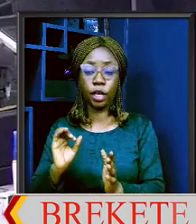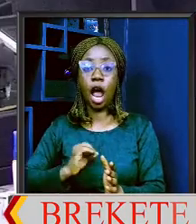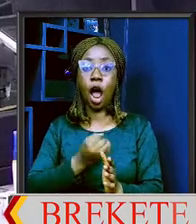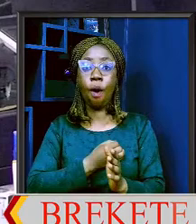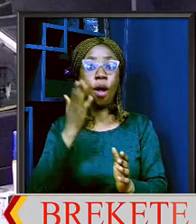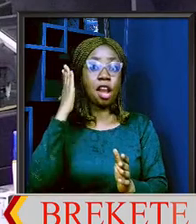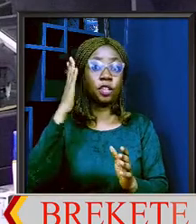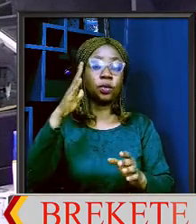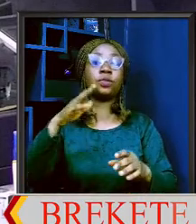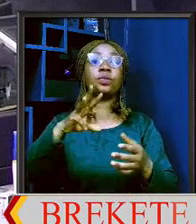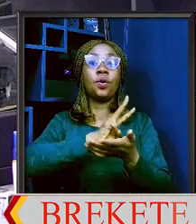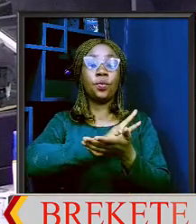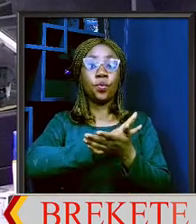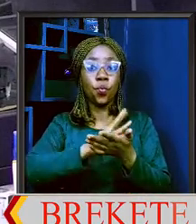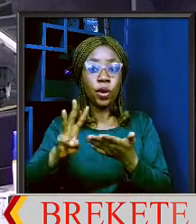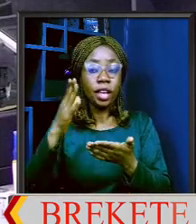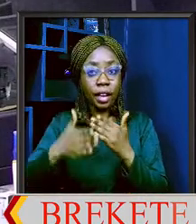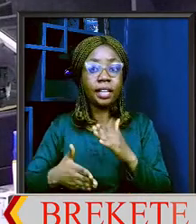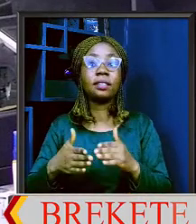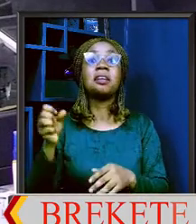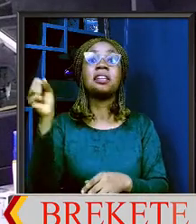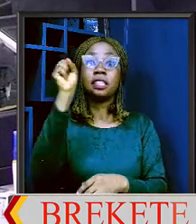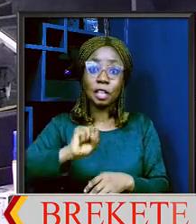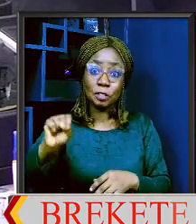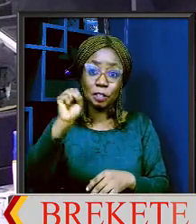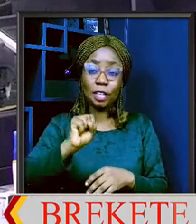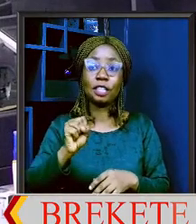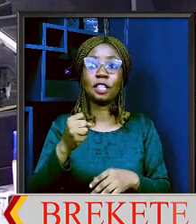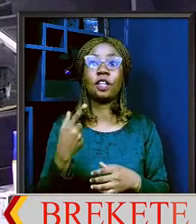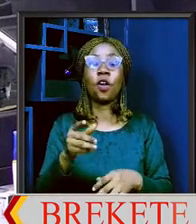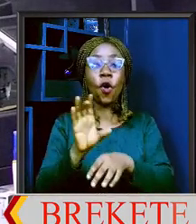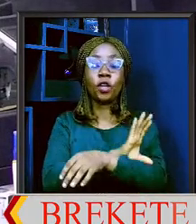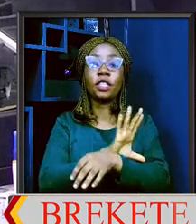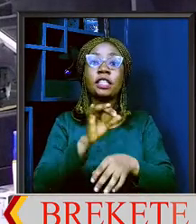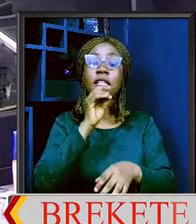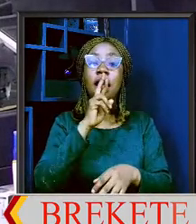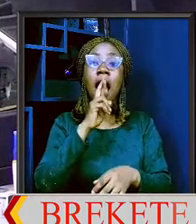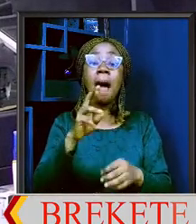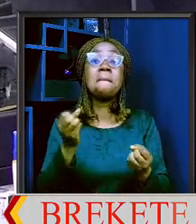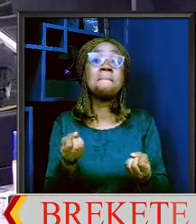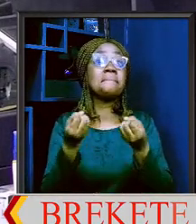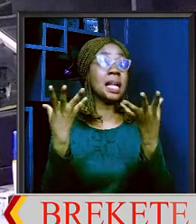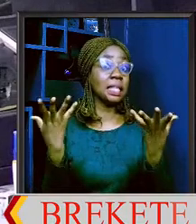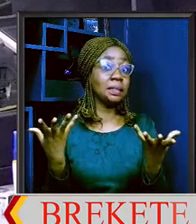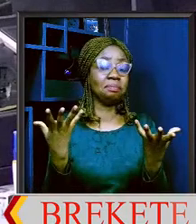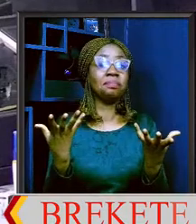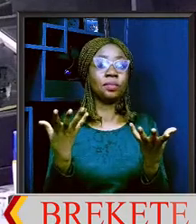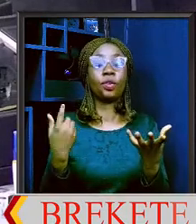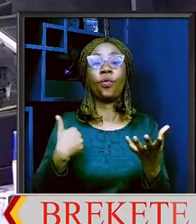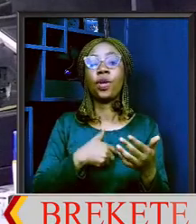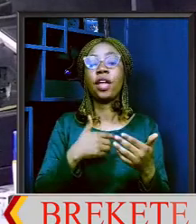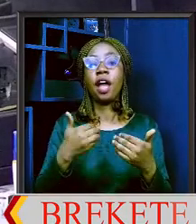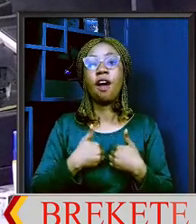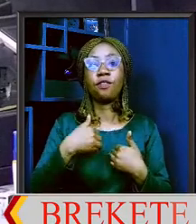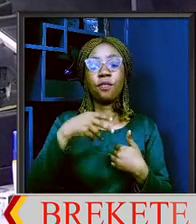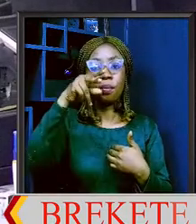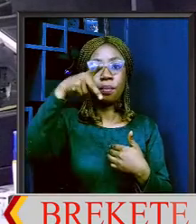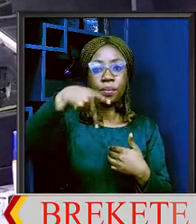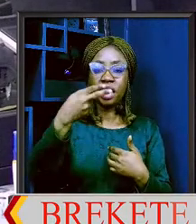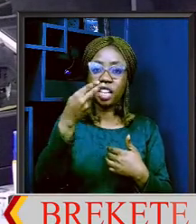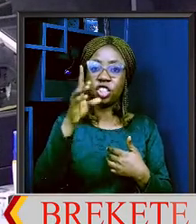weekends Saturday specifically which CA and which CA the caes are many as the vice chor has said we have